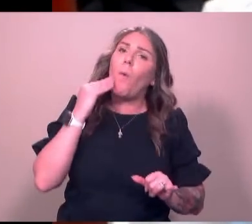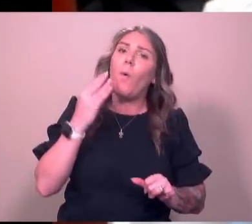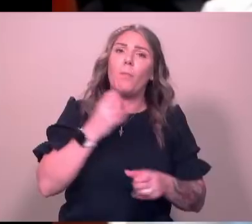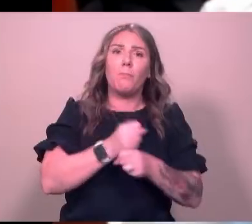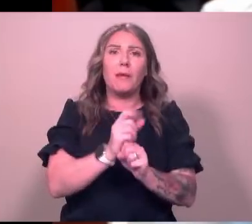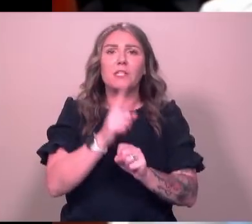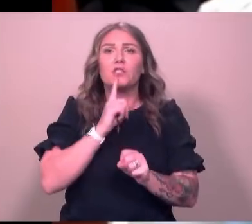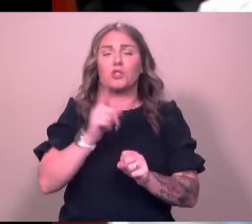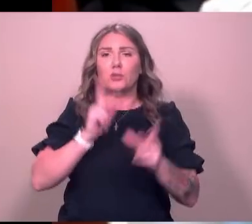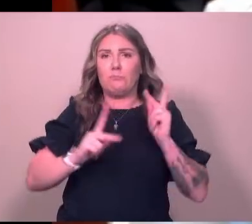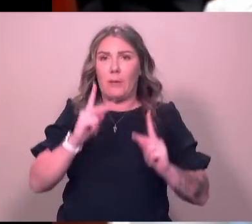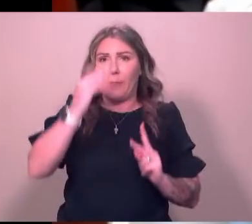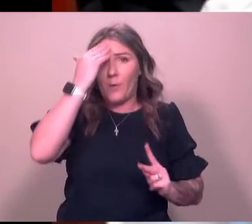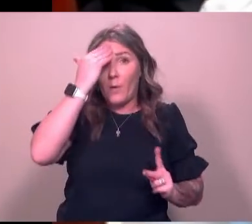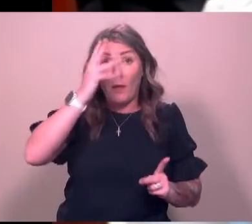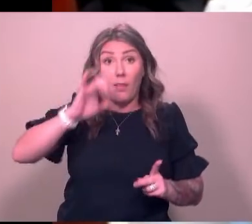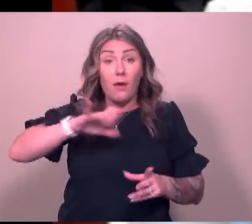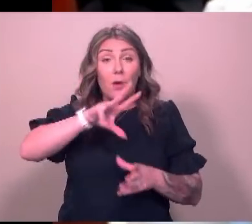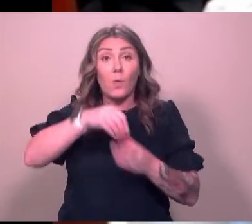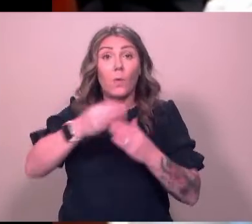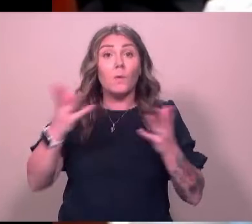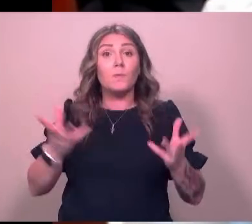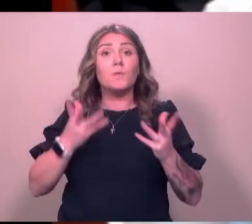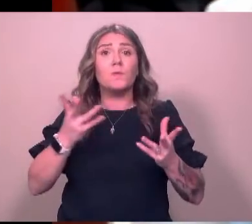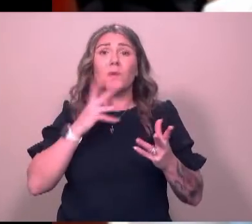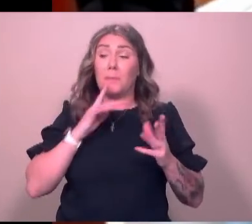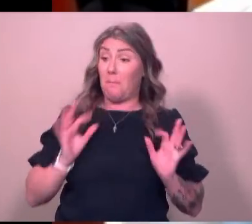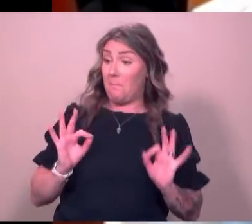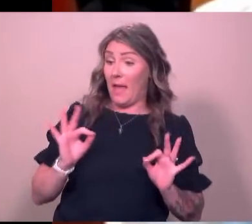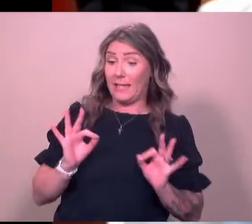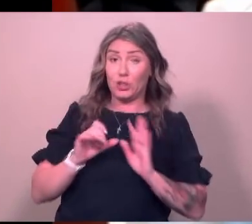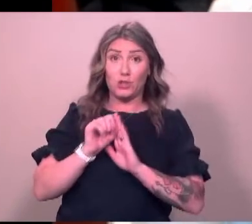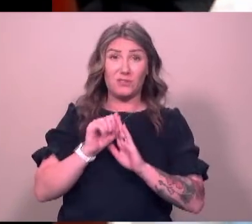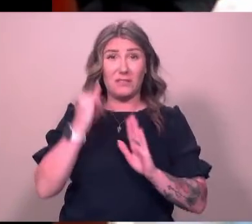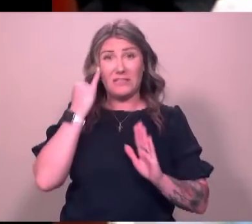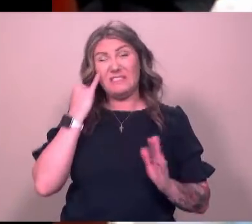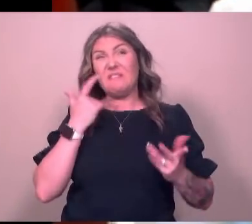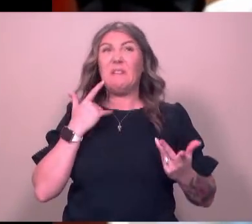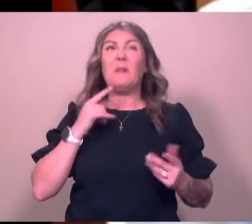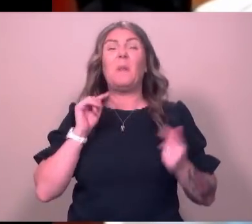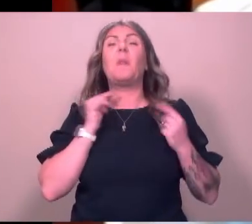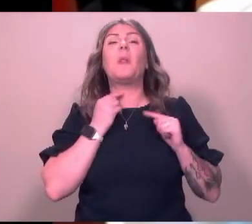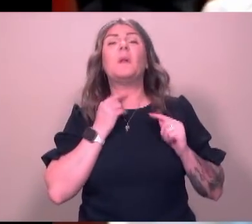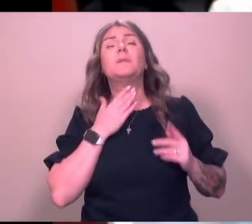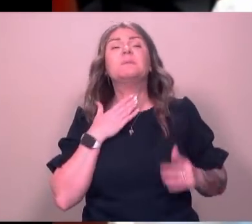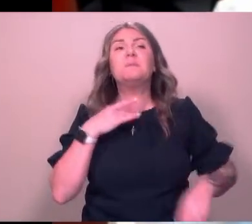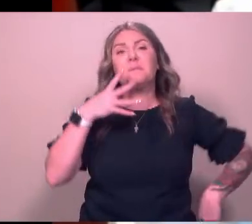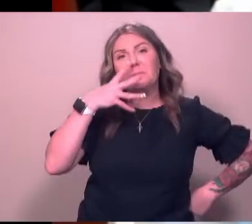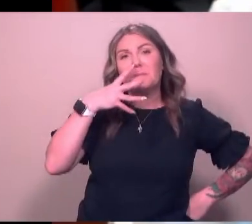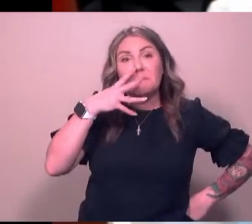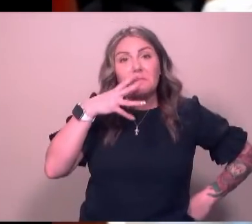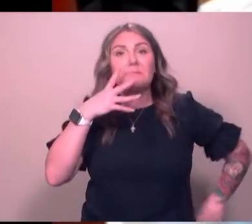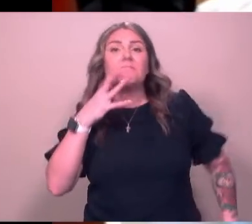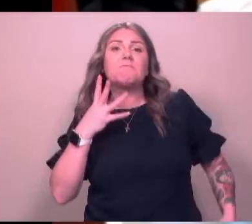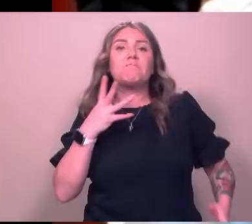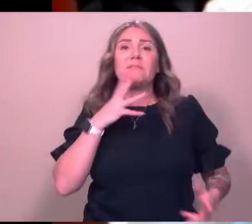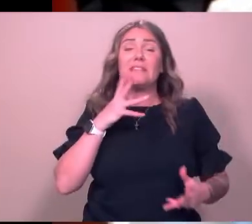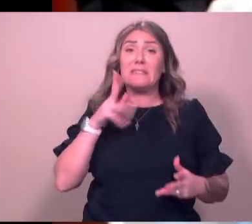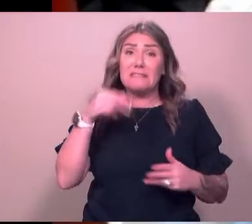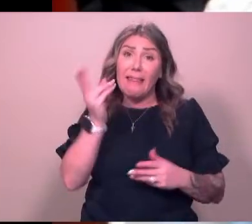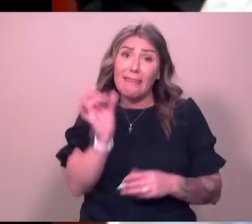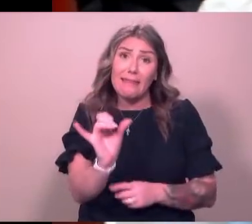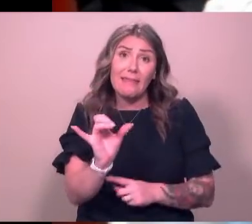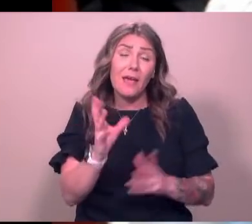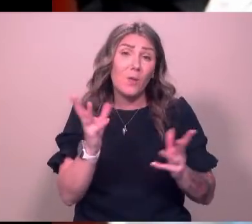that people are aware that that includes fairly minor symptoms. So if you got a little mild sore throat or stuffy nose, runny nose, it's highly